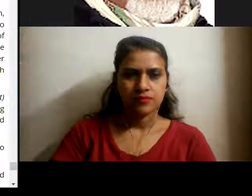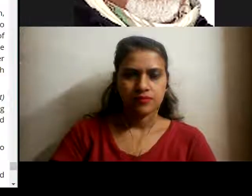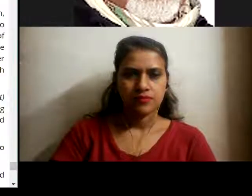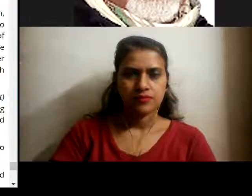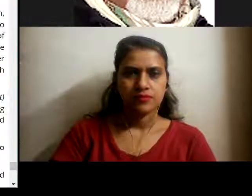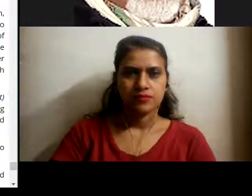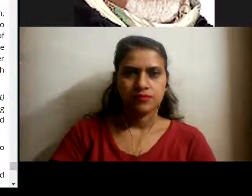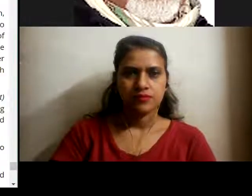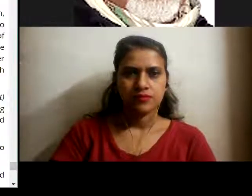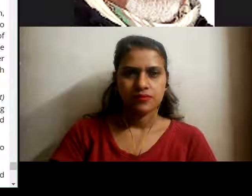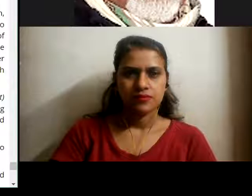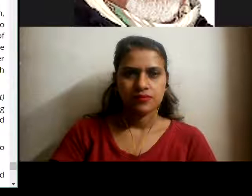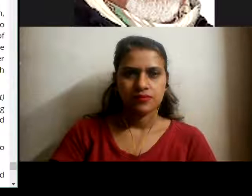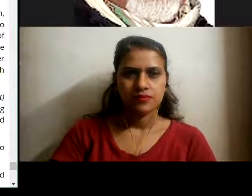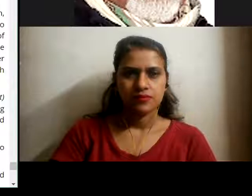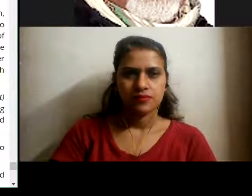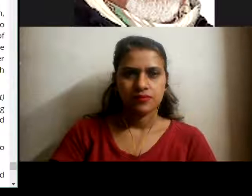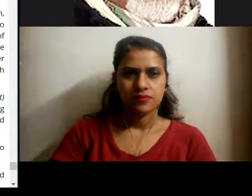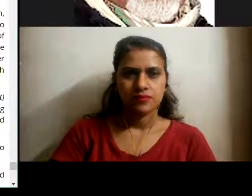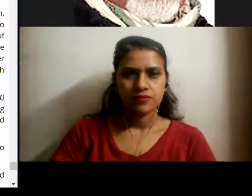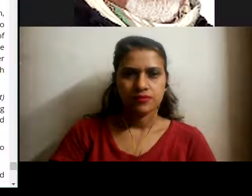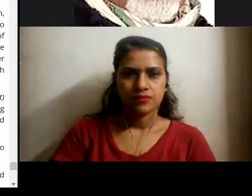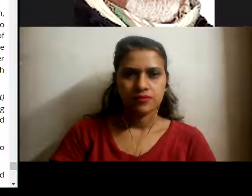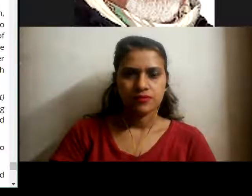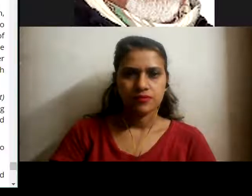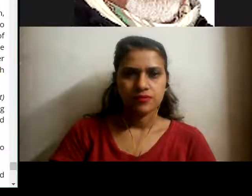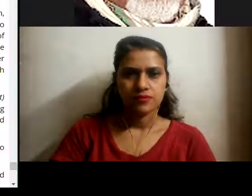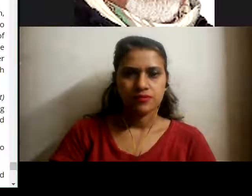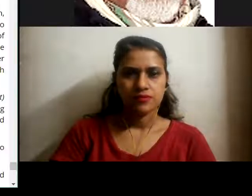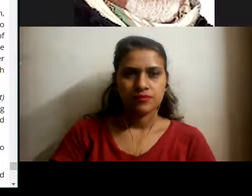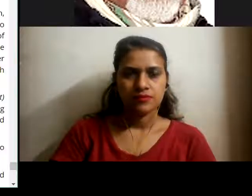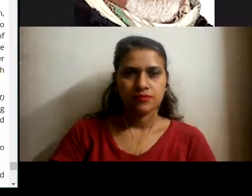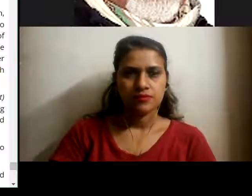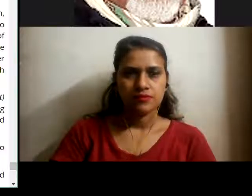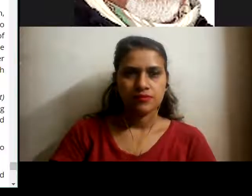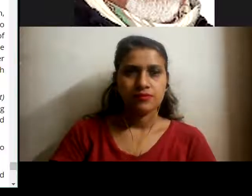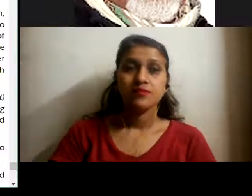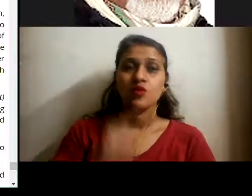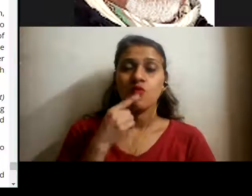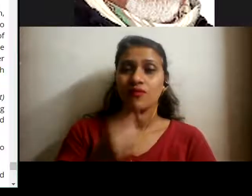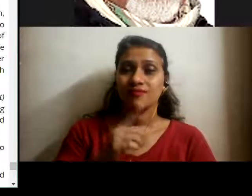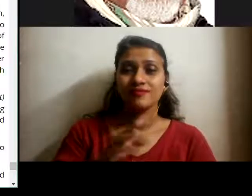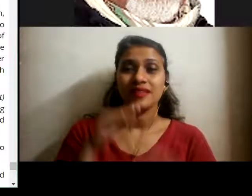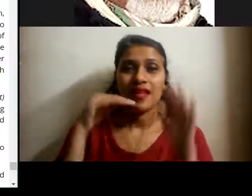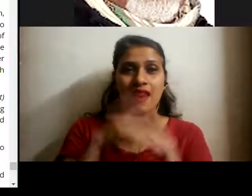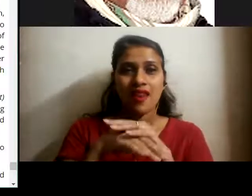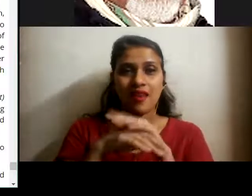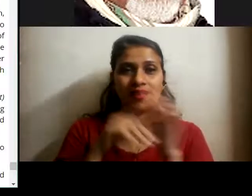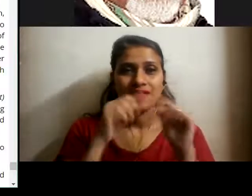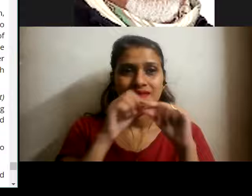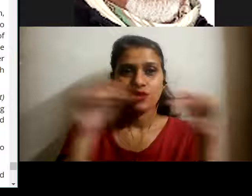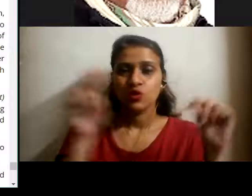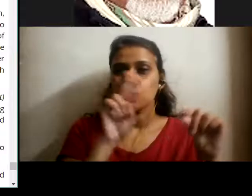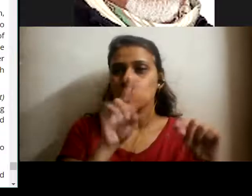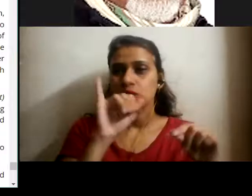so here what have they reached to in the light of these conclusions. So when you find the term conclusion